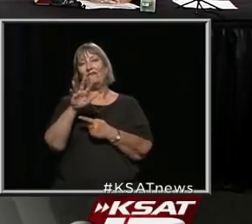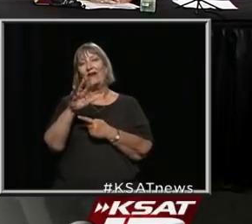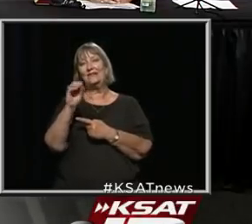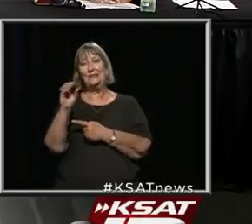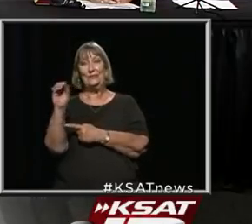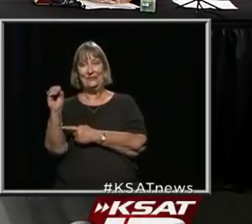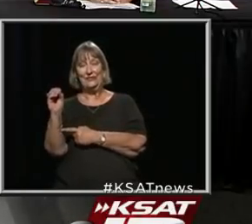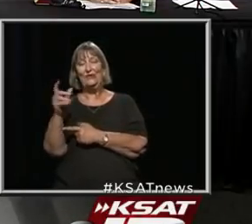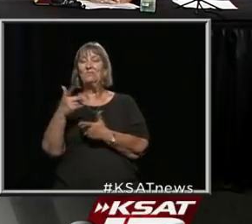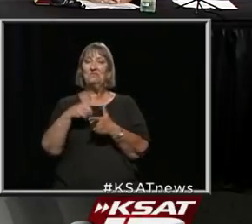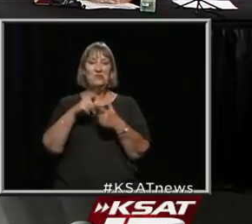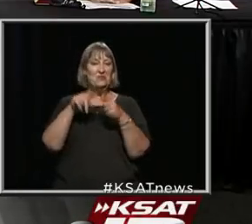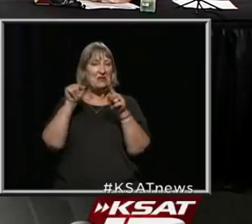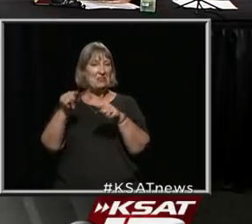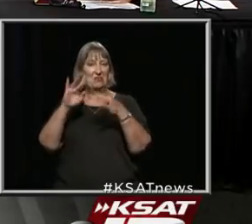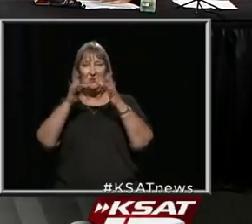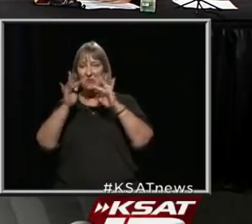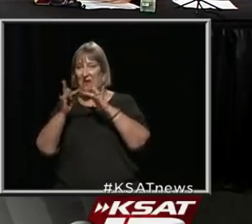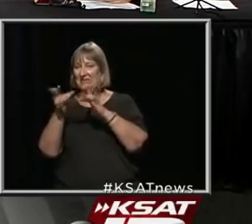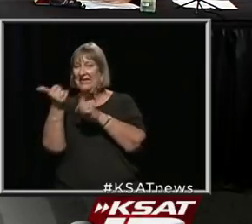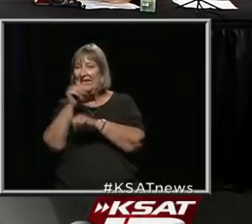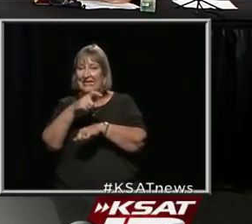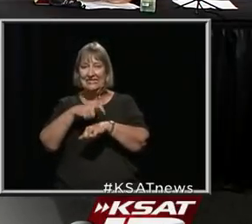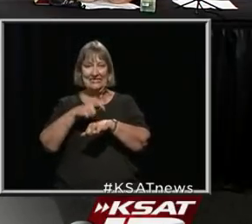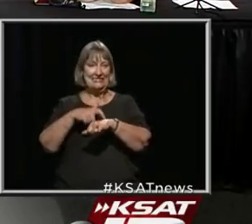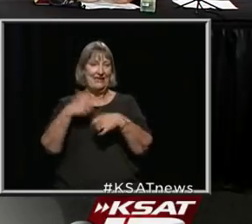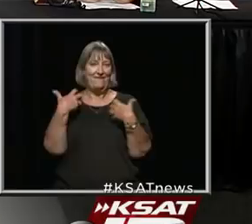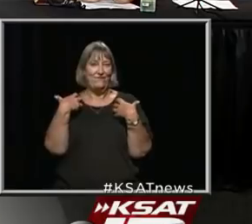for the health data and all the other information at